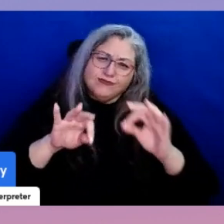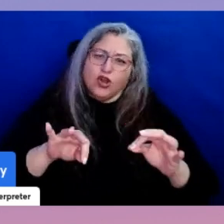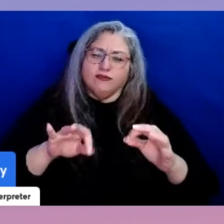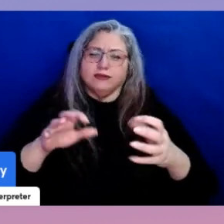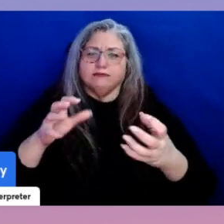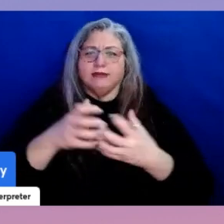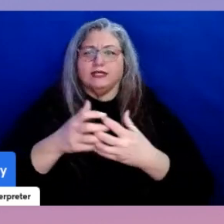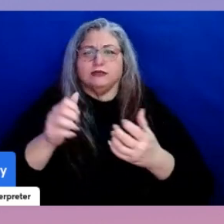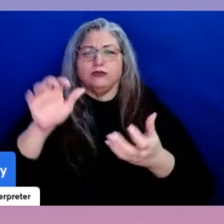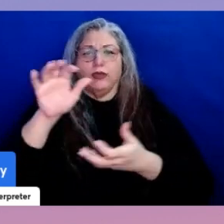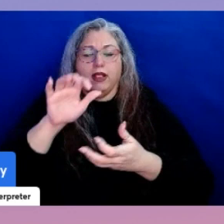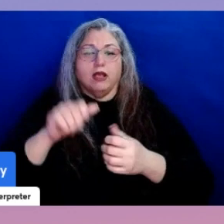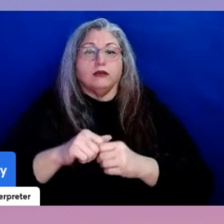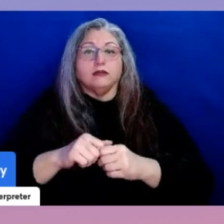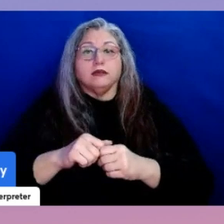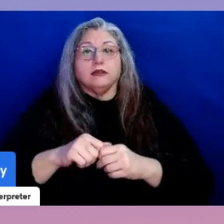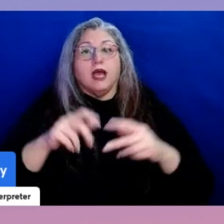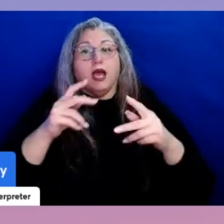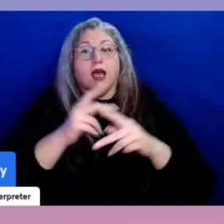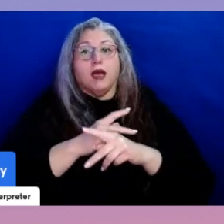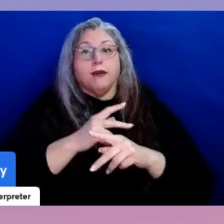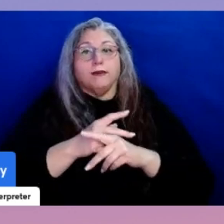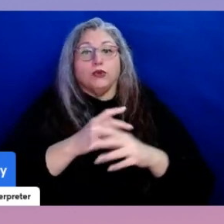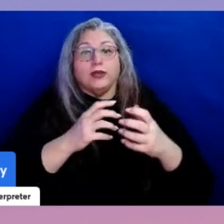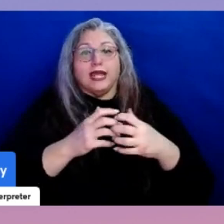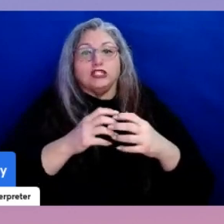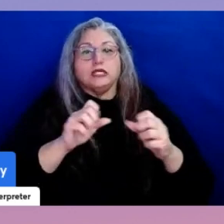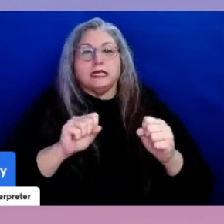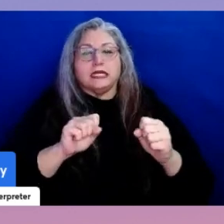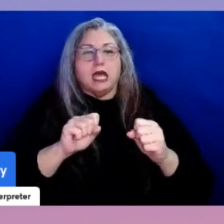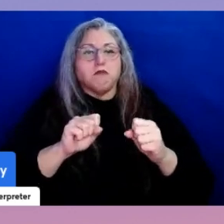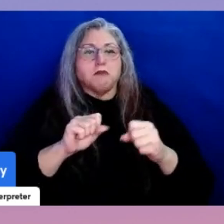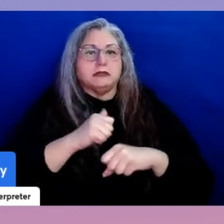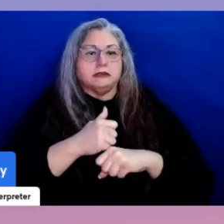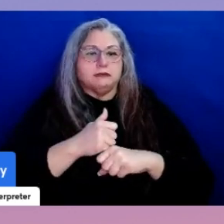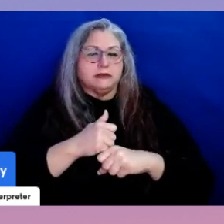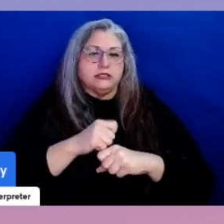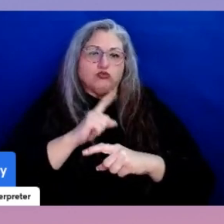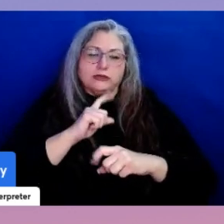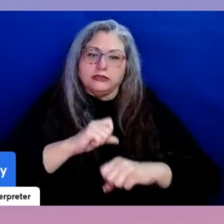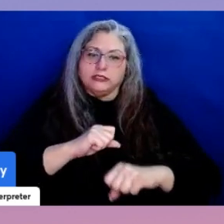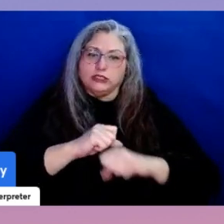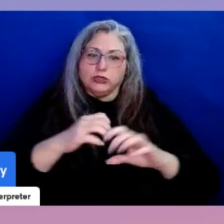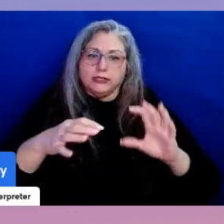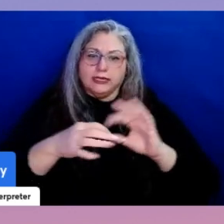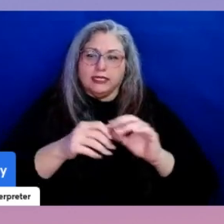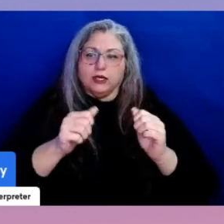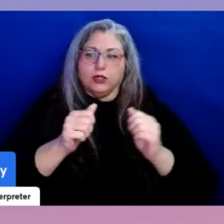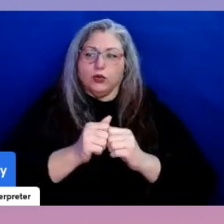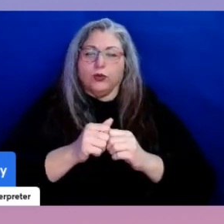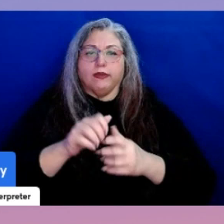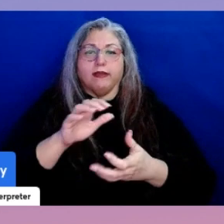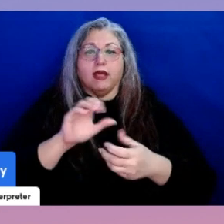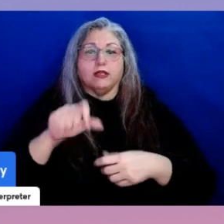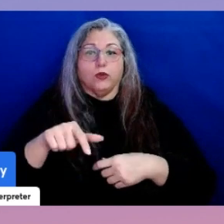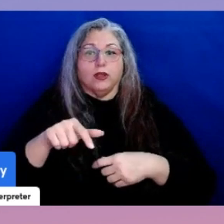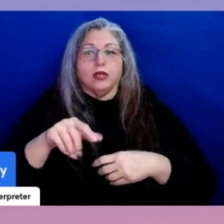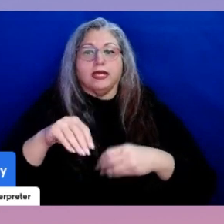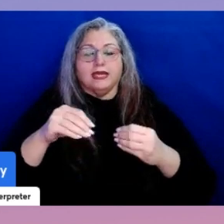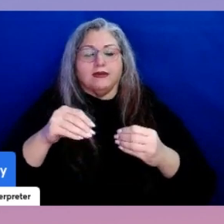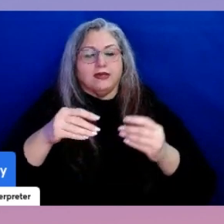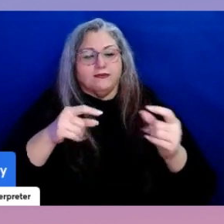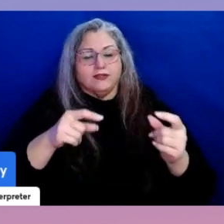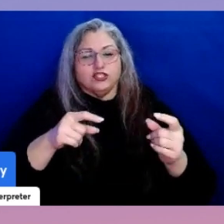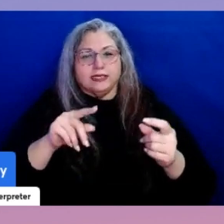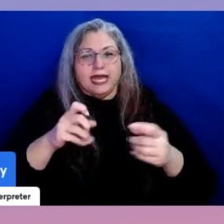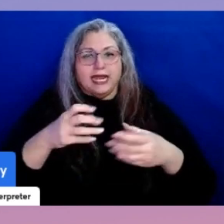Compute Engine instances can establish secure connections to Cloud SQL, enabling efficient data ingestion, storage,